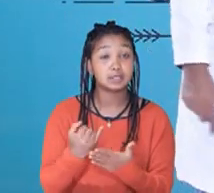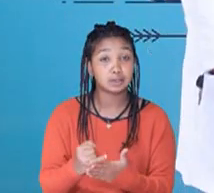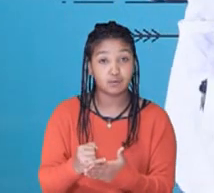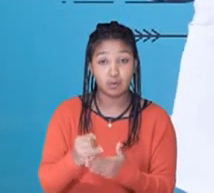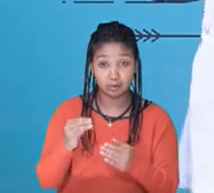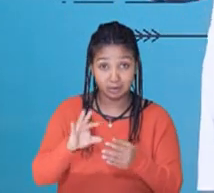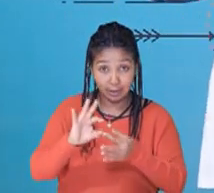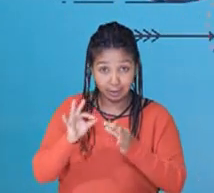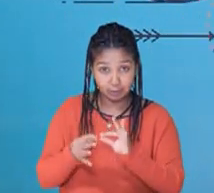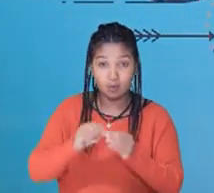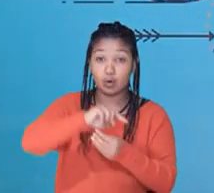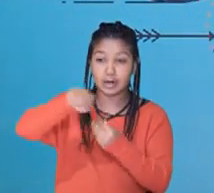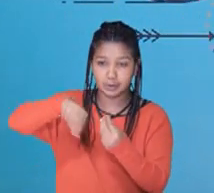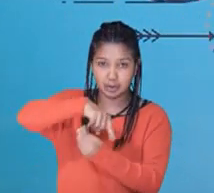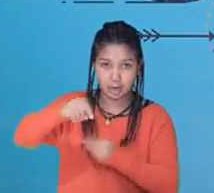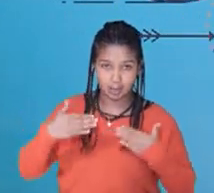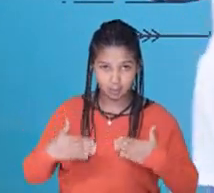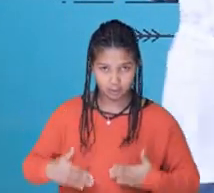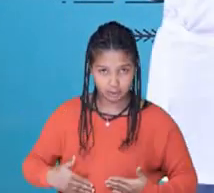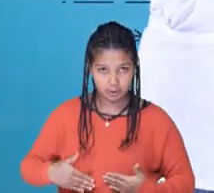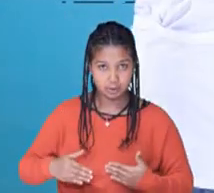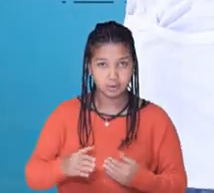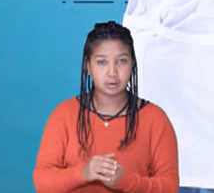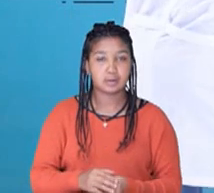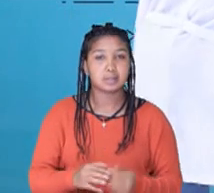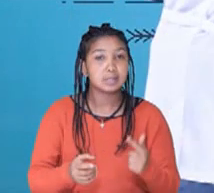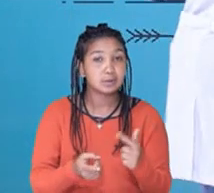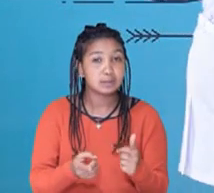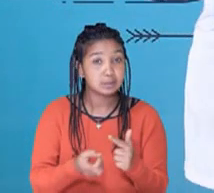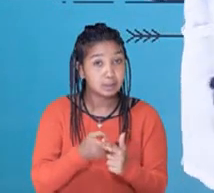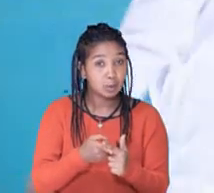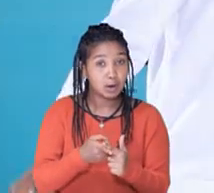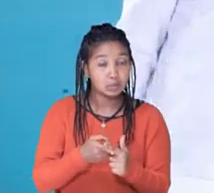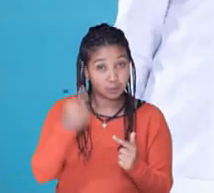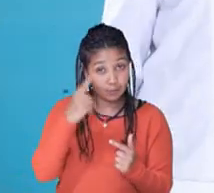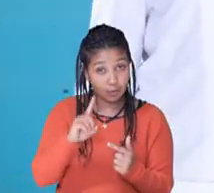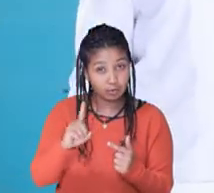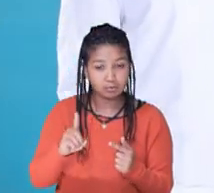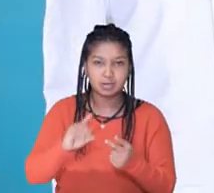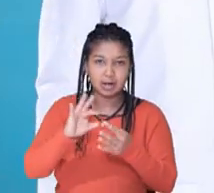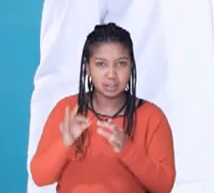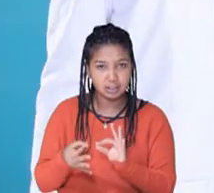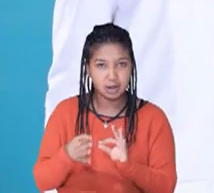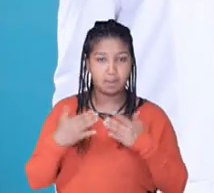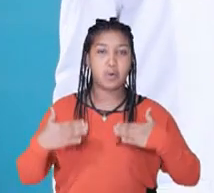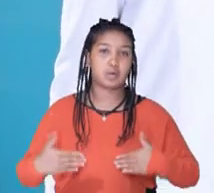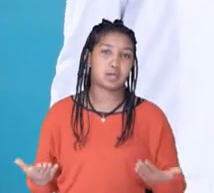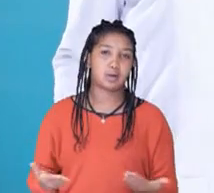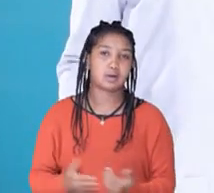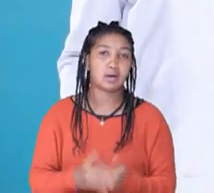for translational body, for rotational body, sorry. This is for rotational body, whereas this is for translational